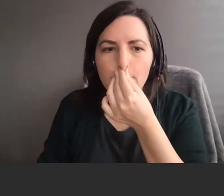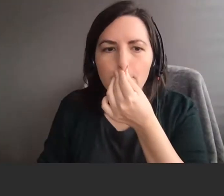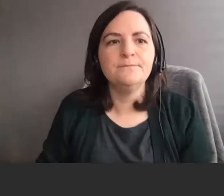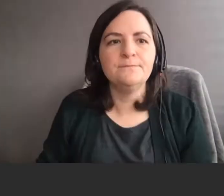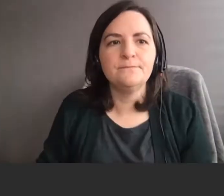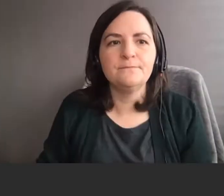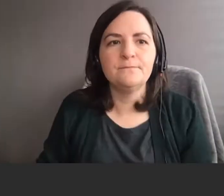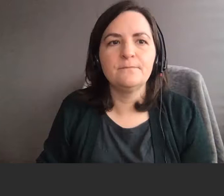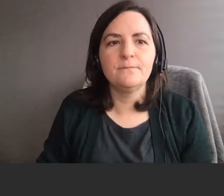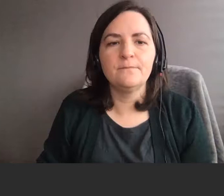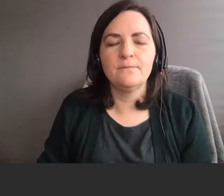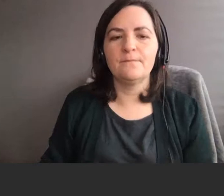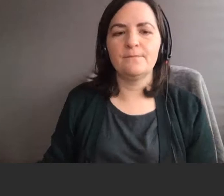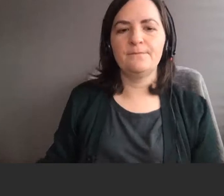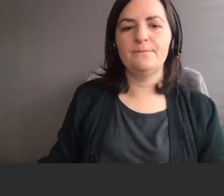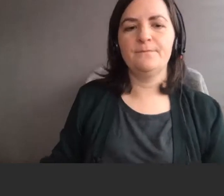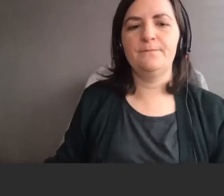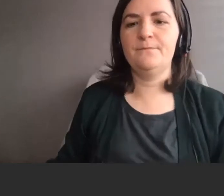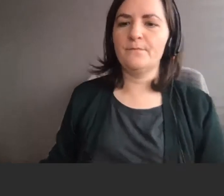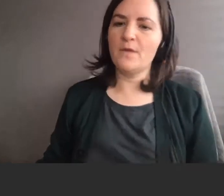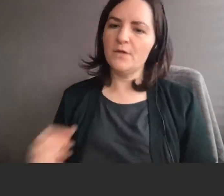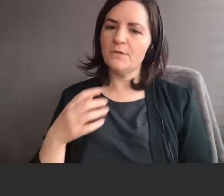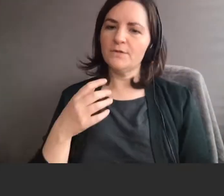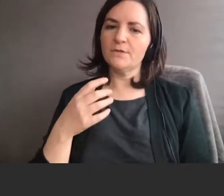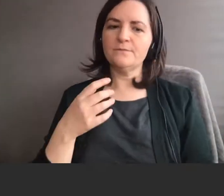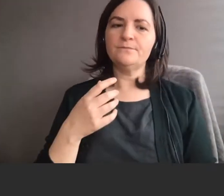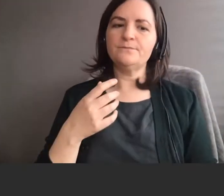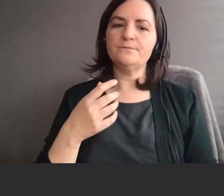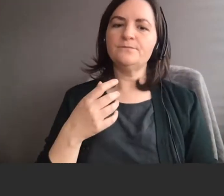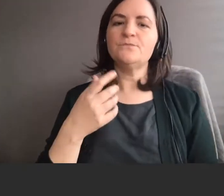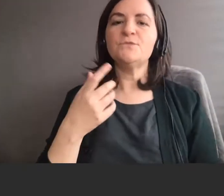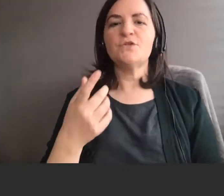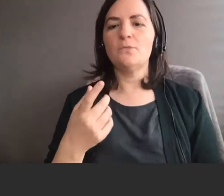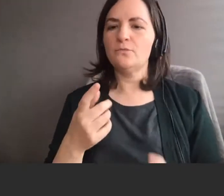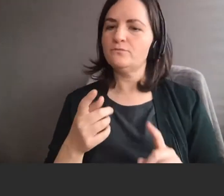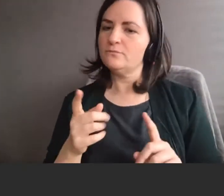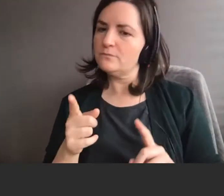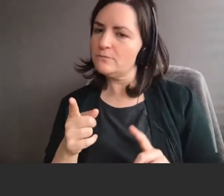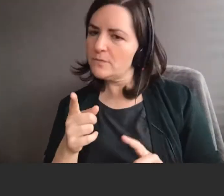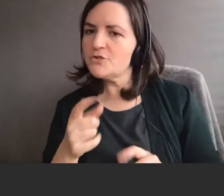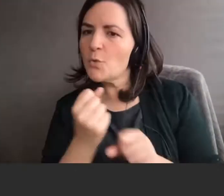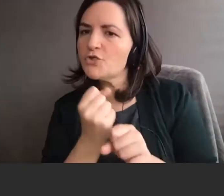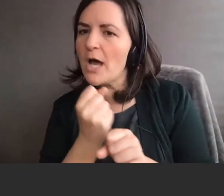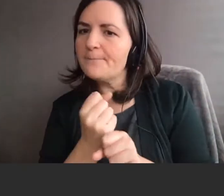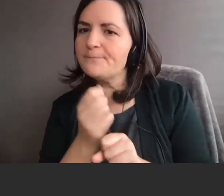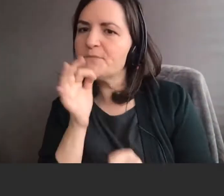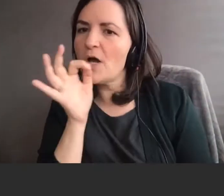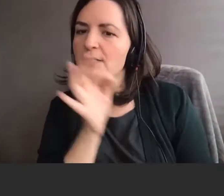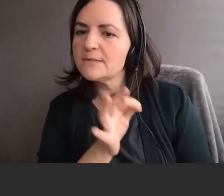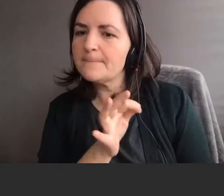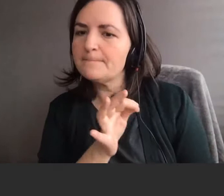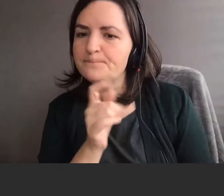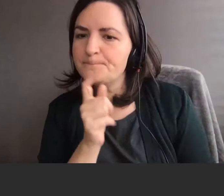depends on what your focus is, Georgia. So as I've mentioned before, if you are, let's